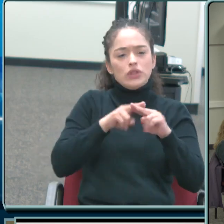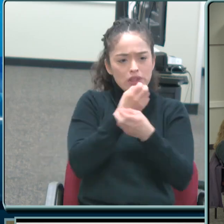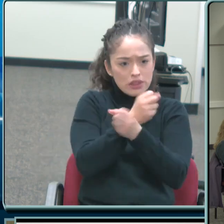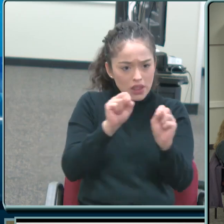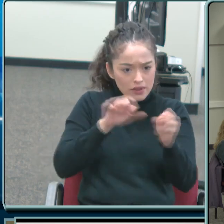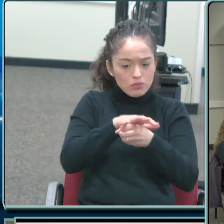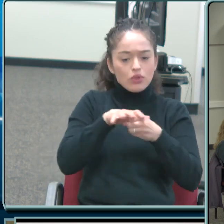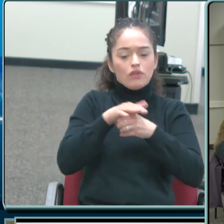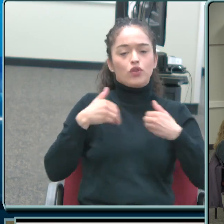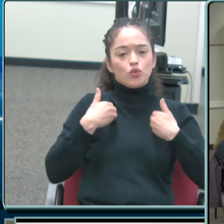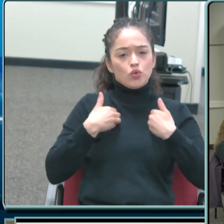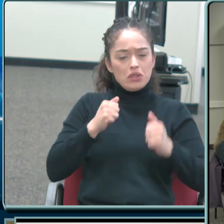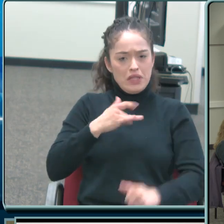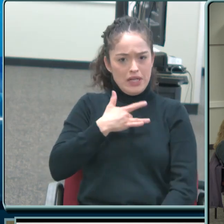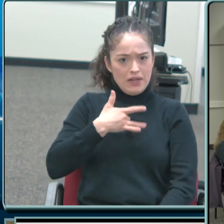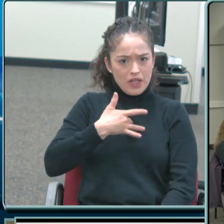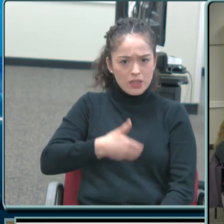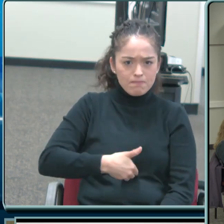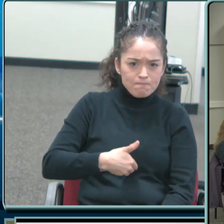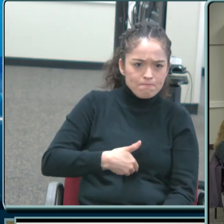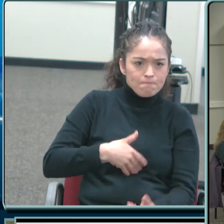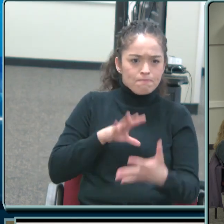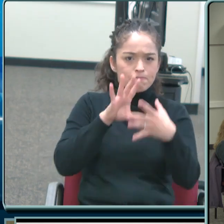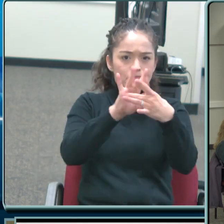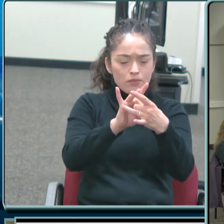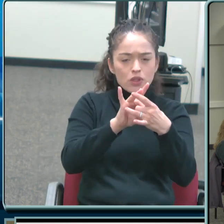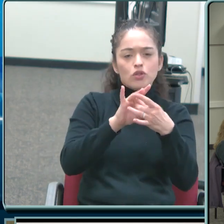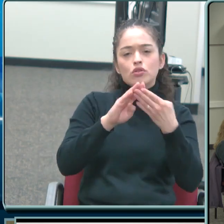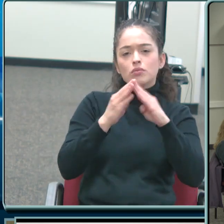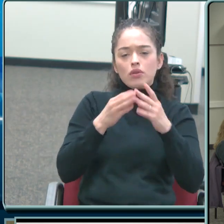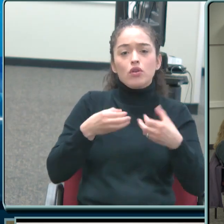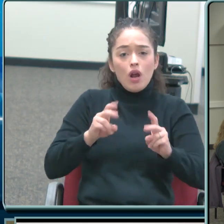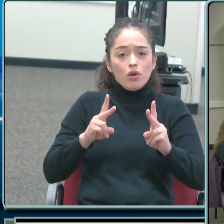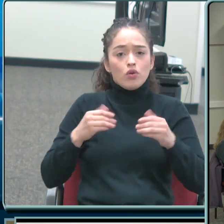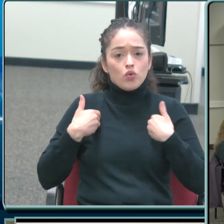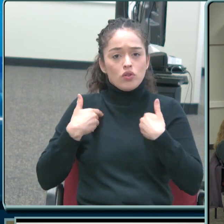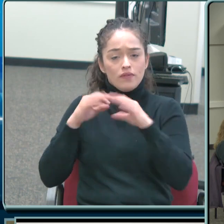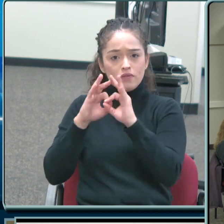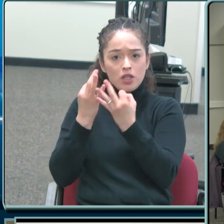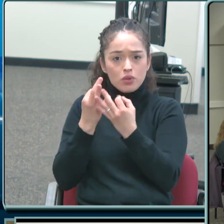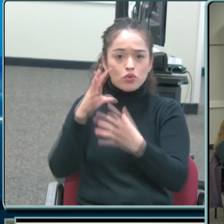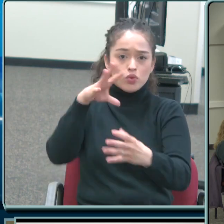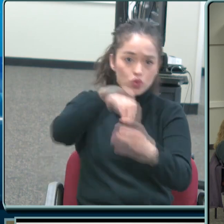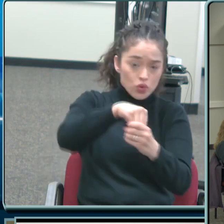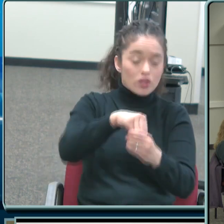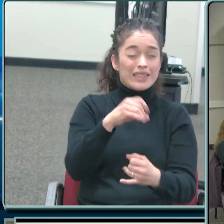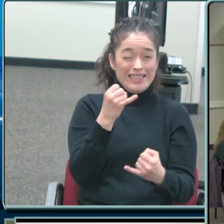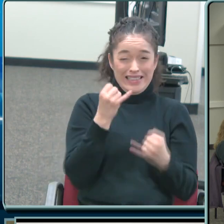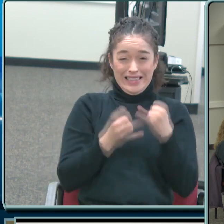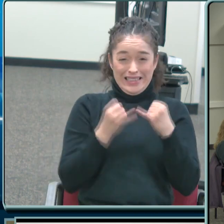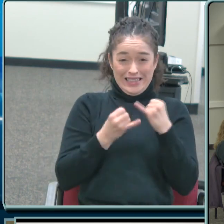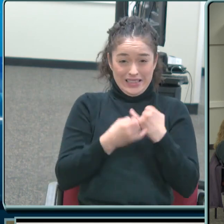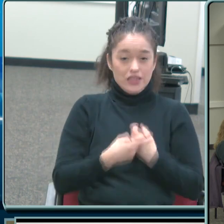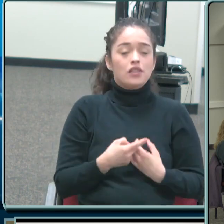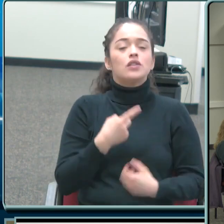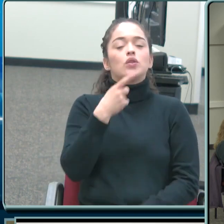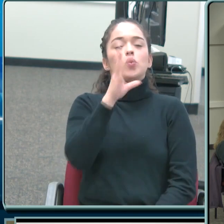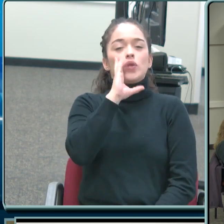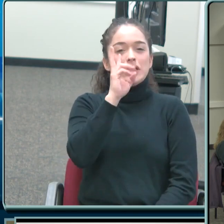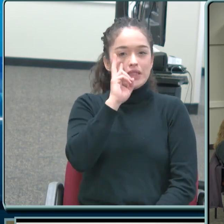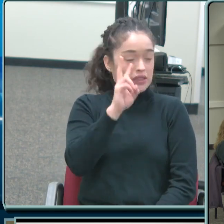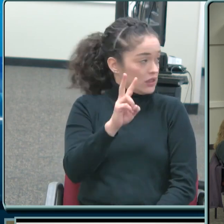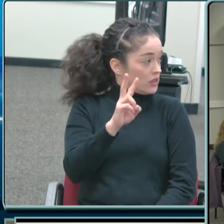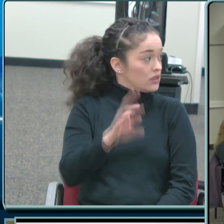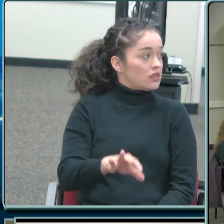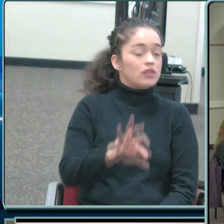a sense of community connectedness, and opportunities for youth and families. And on the last slide, you'll see that